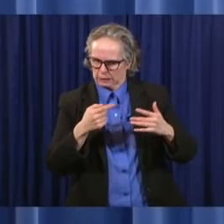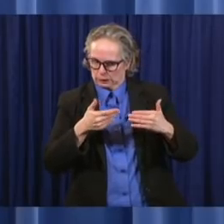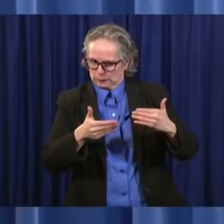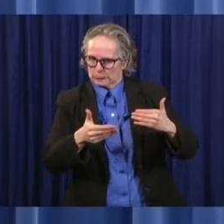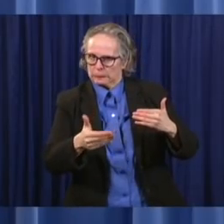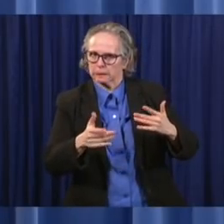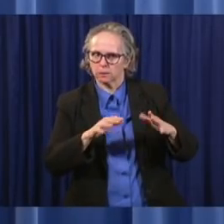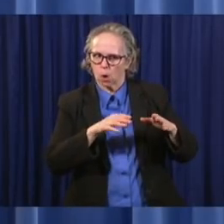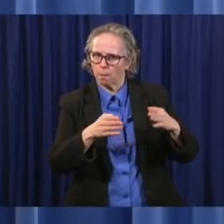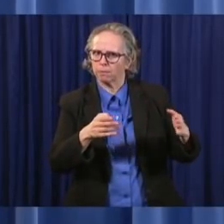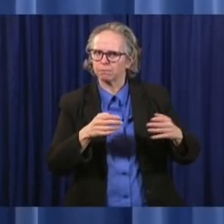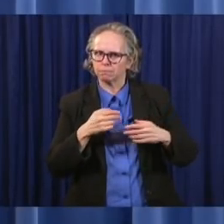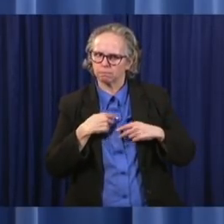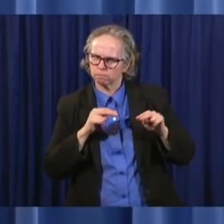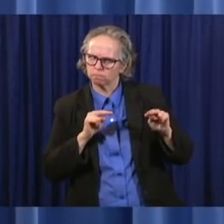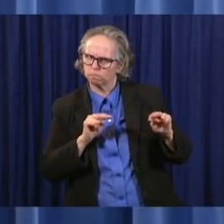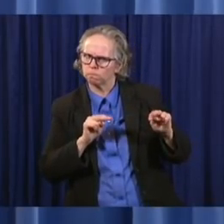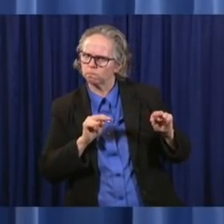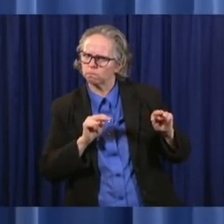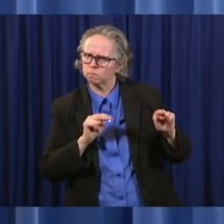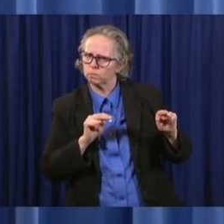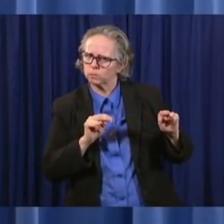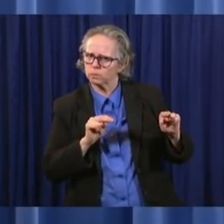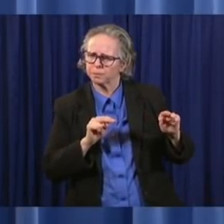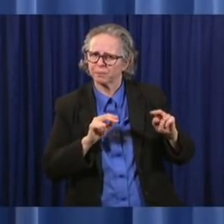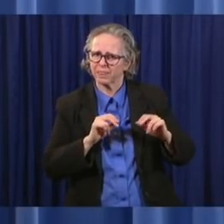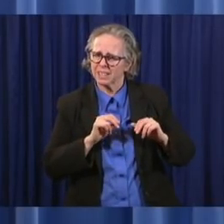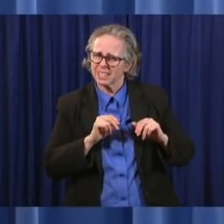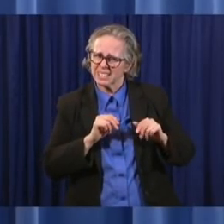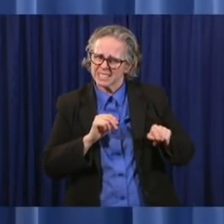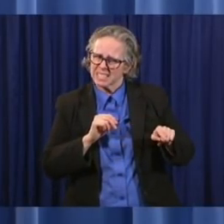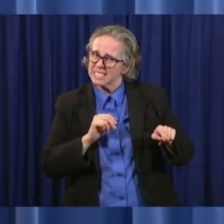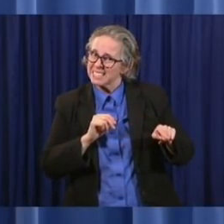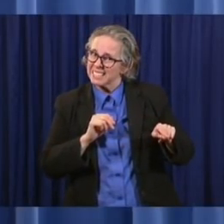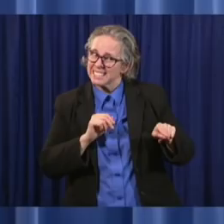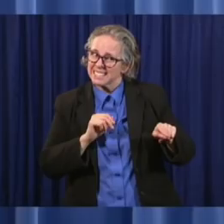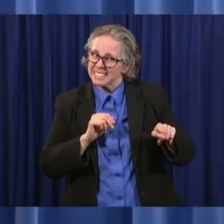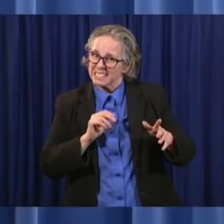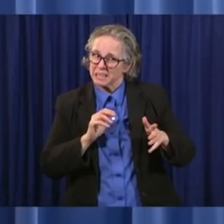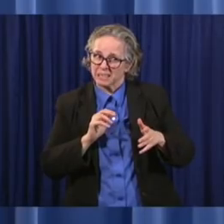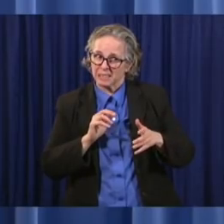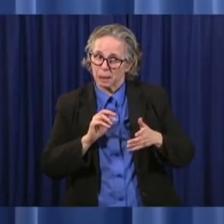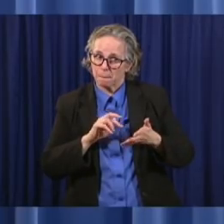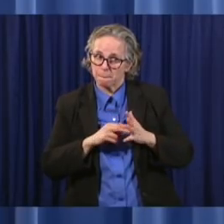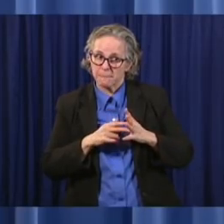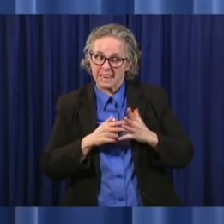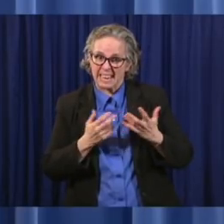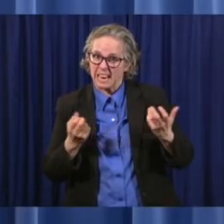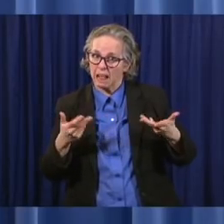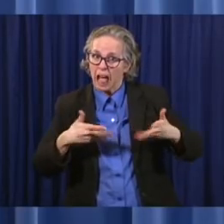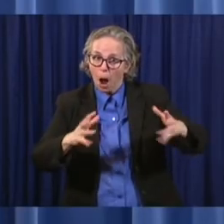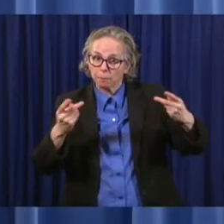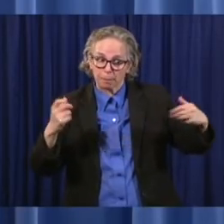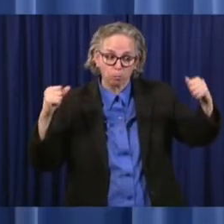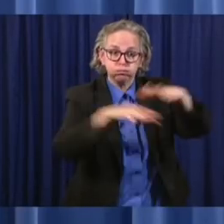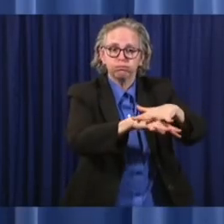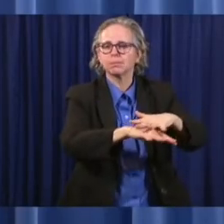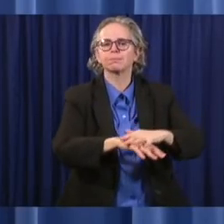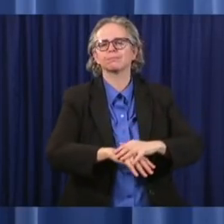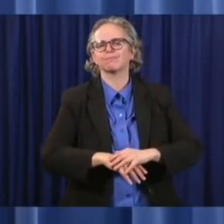really not a time to say that we need to have big gatherings of people, because we know big gatherings of